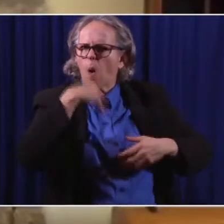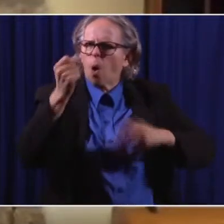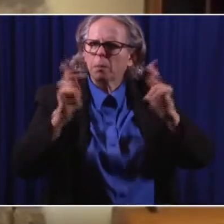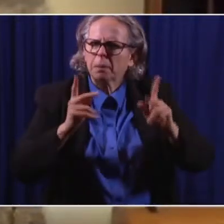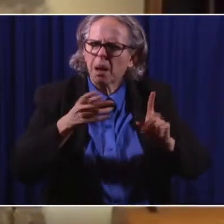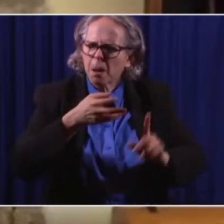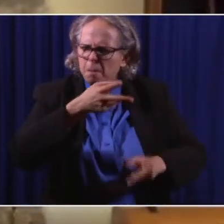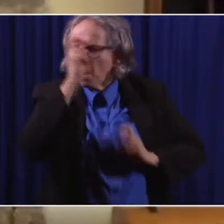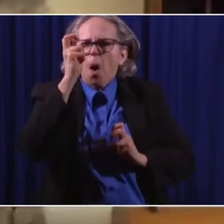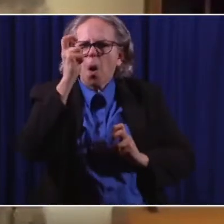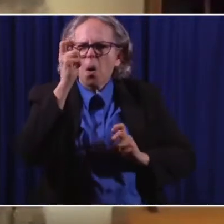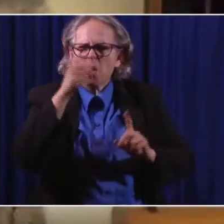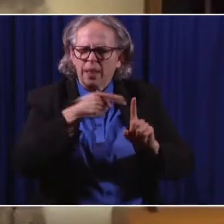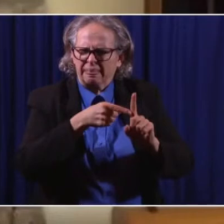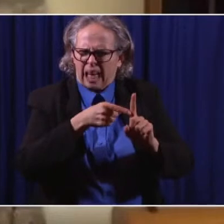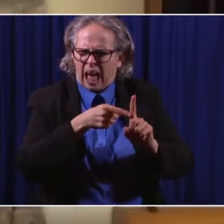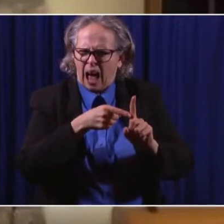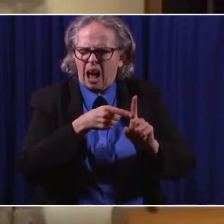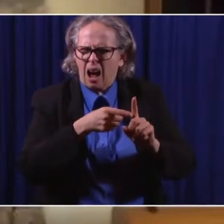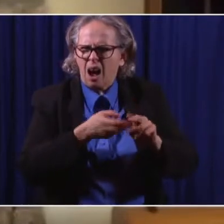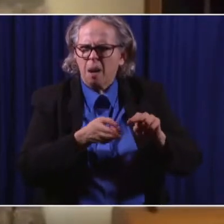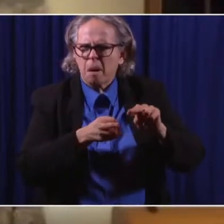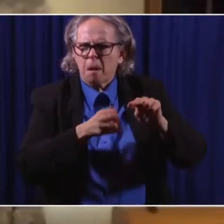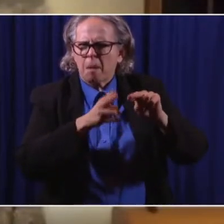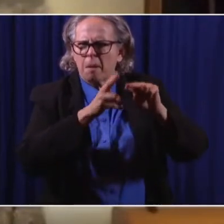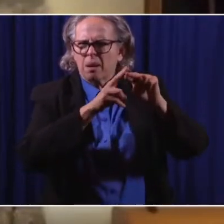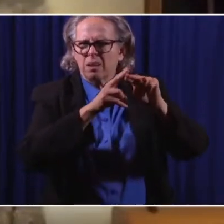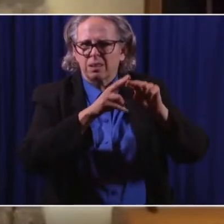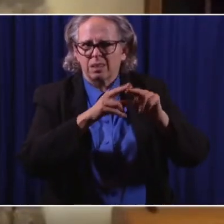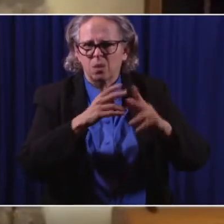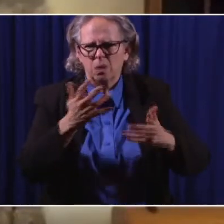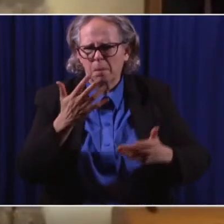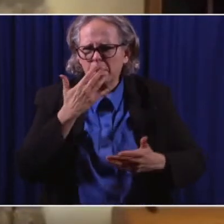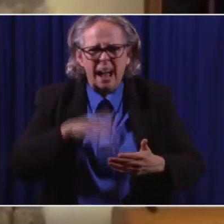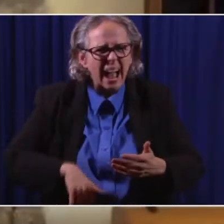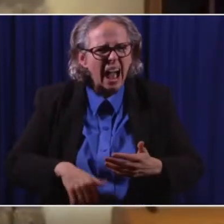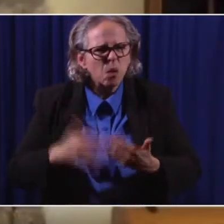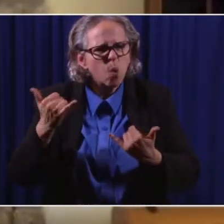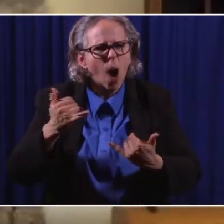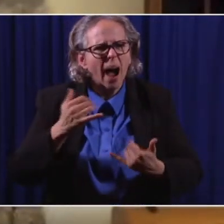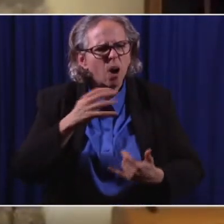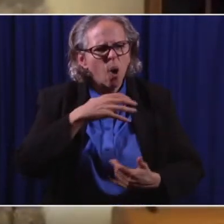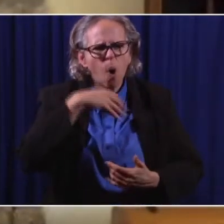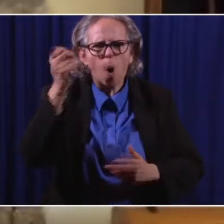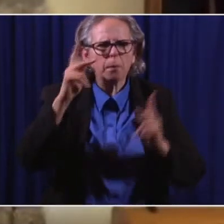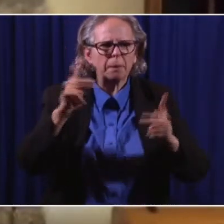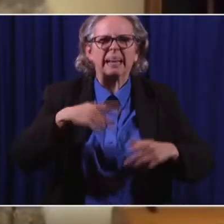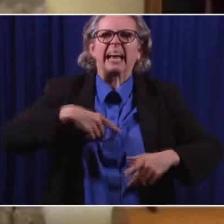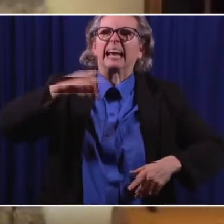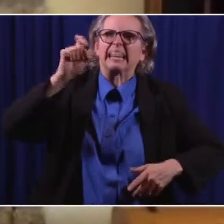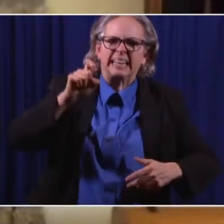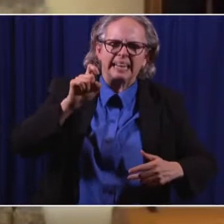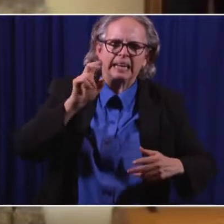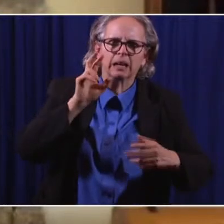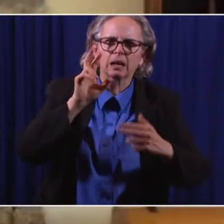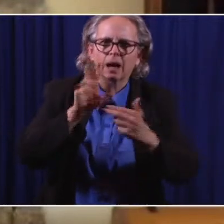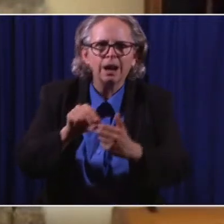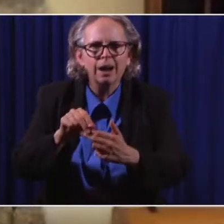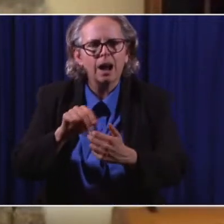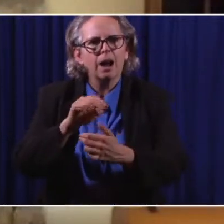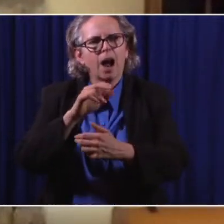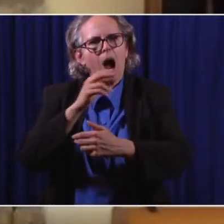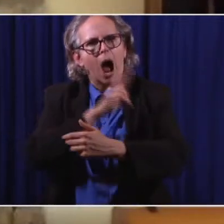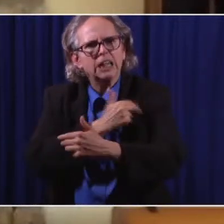hospital. Now, medical care today is, everybody knows more. Your odds are